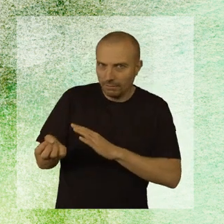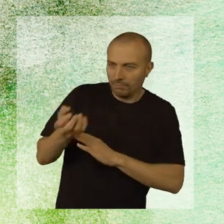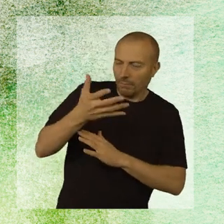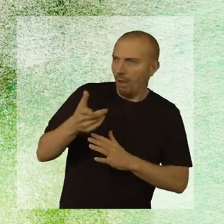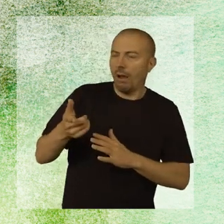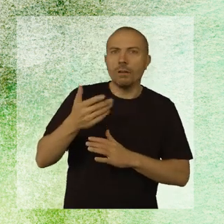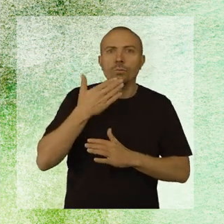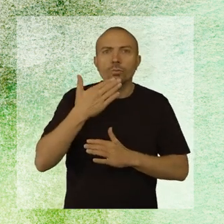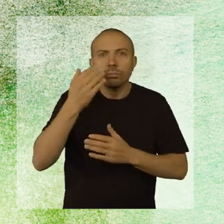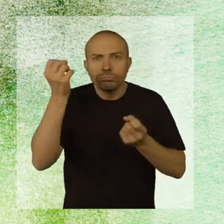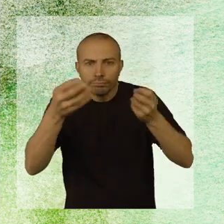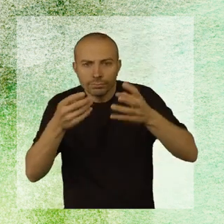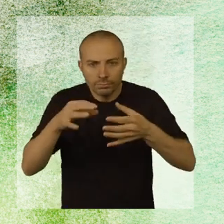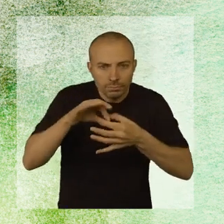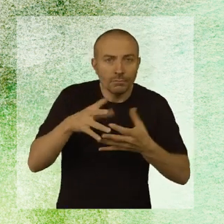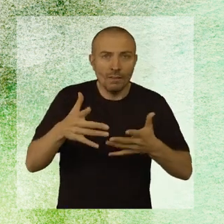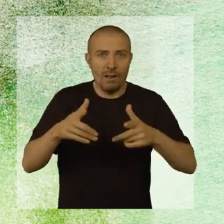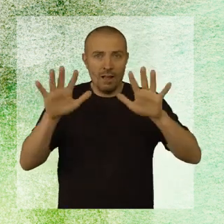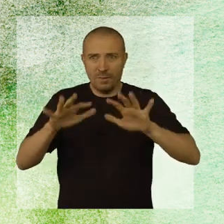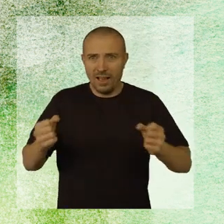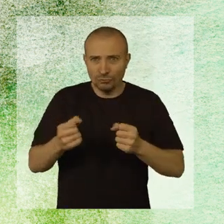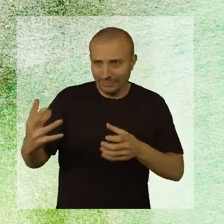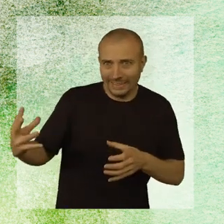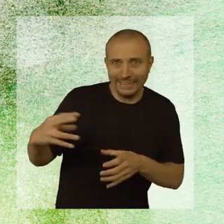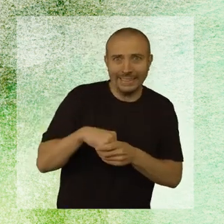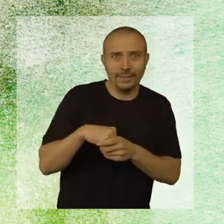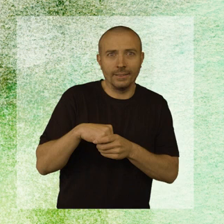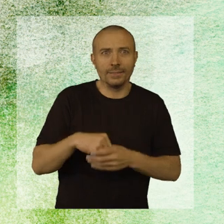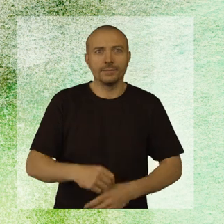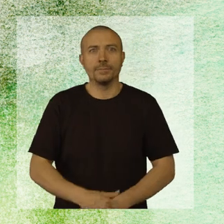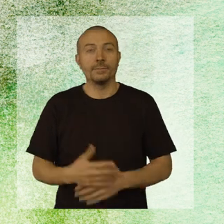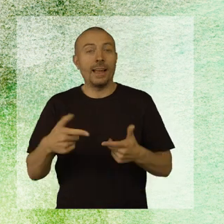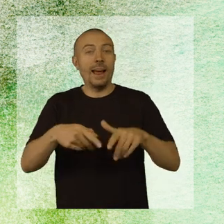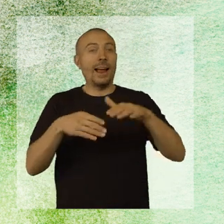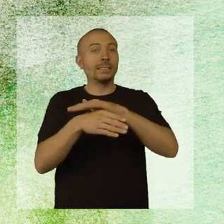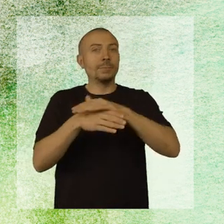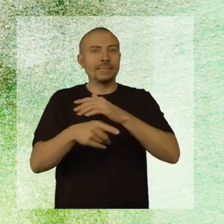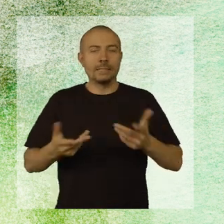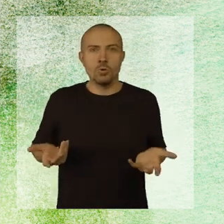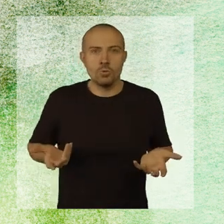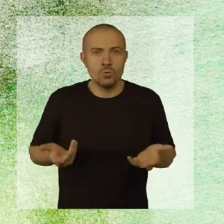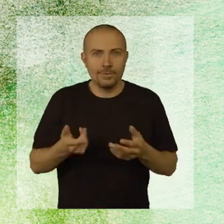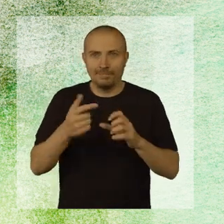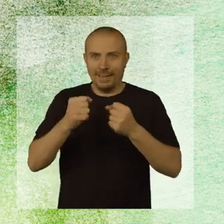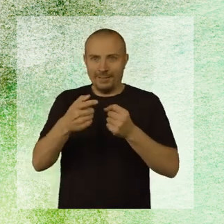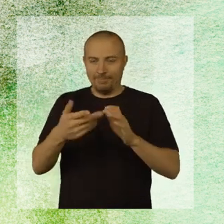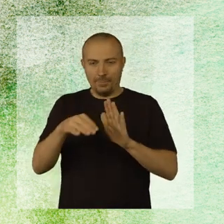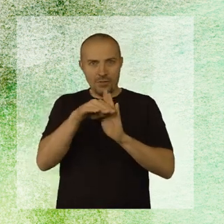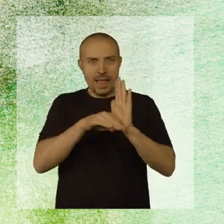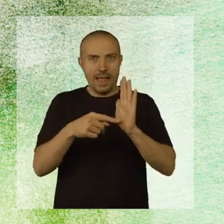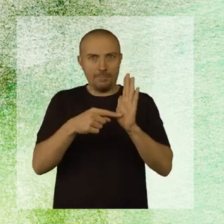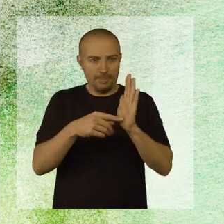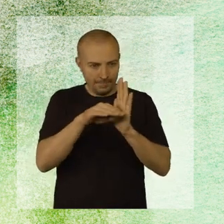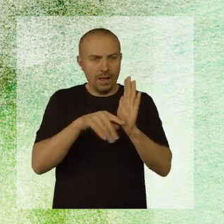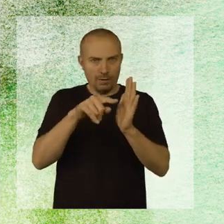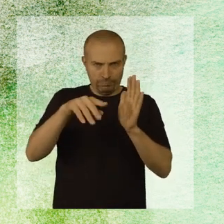disabilities can also be actors, in any climate action. Because accessibility is not something you